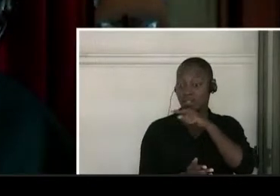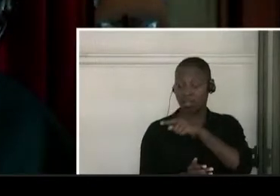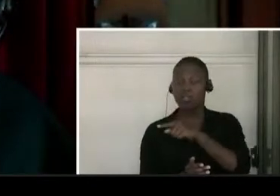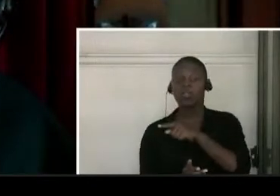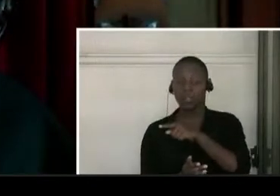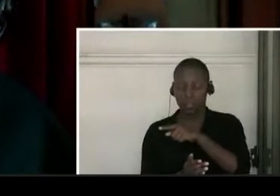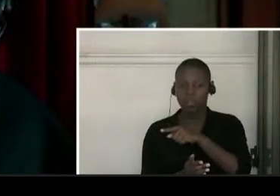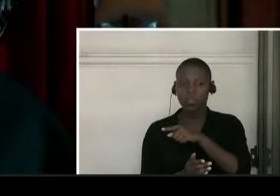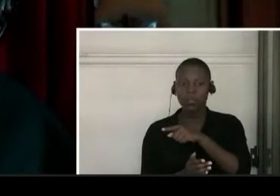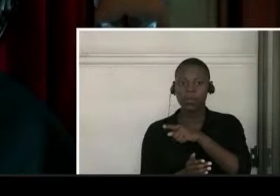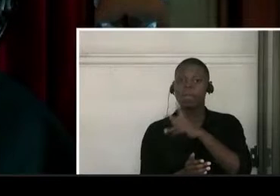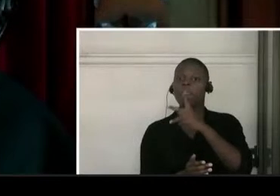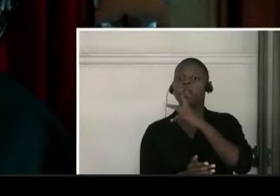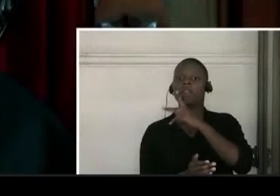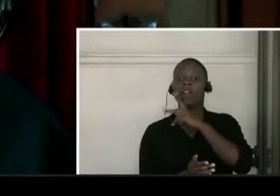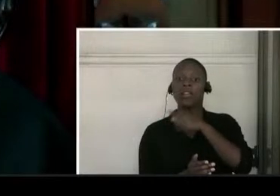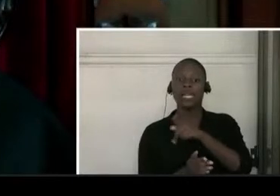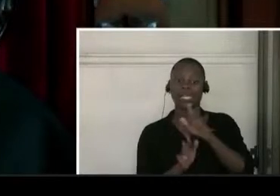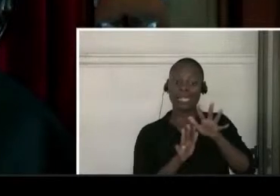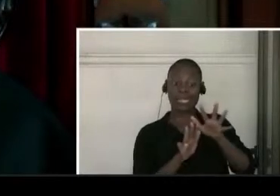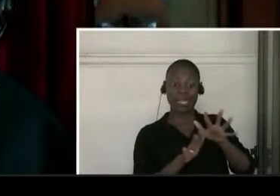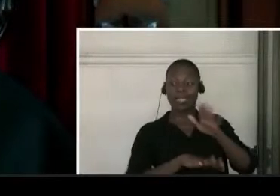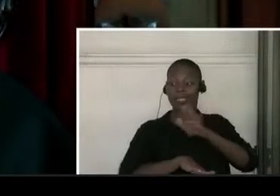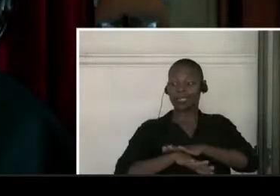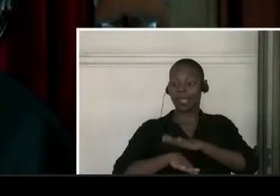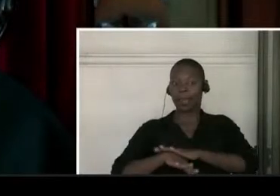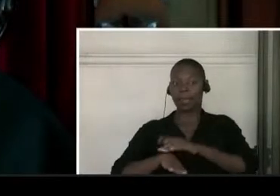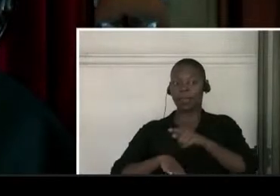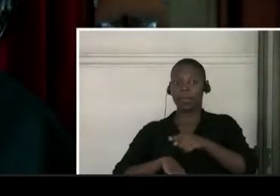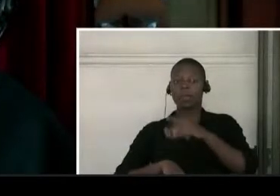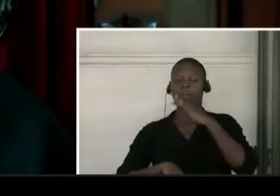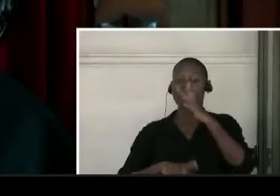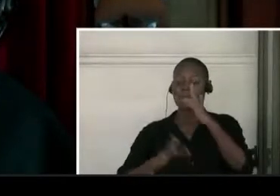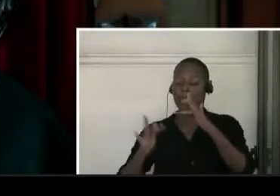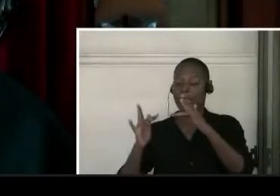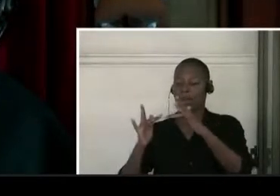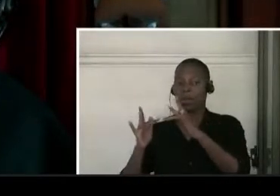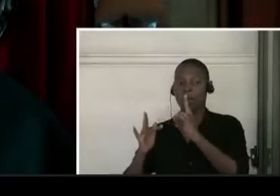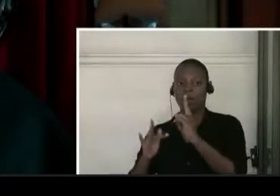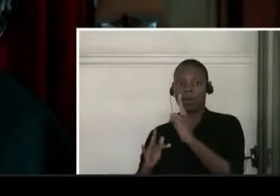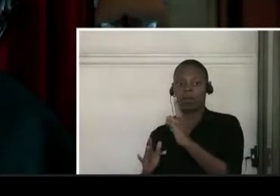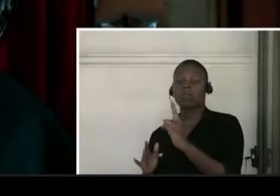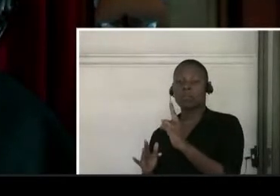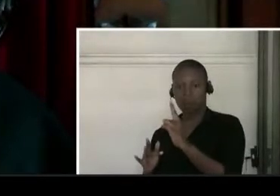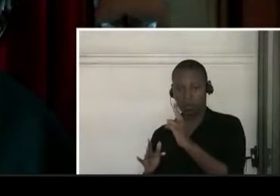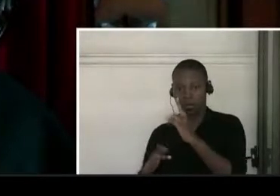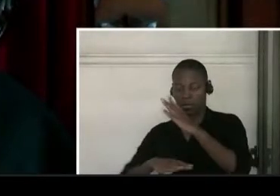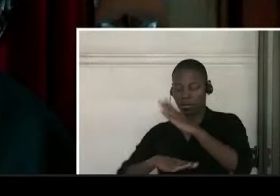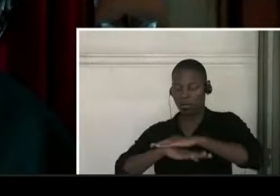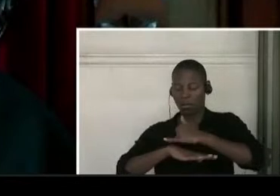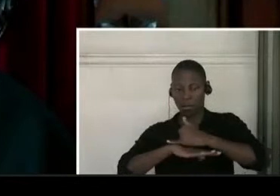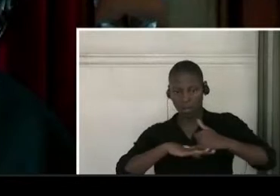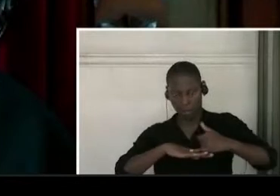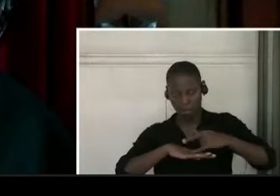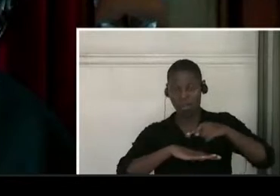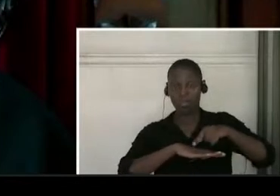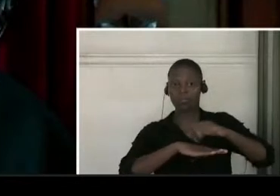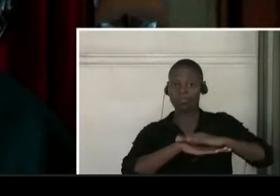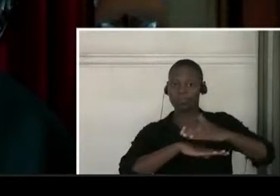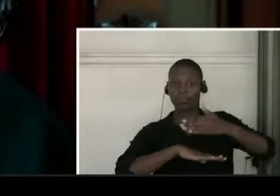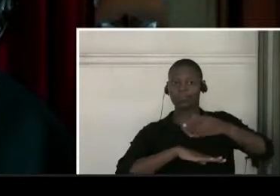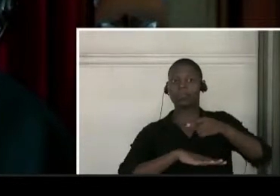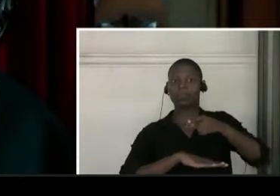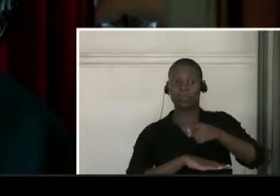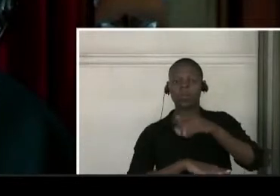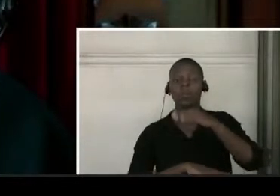May, 2022, at 9, using one connecting link for the members that will be on